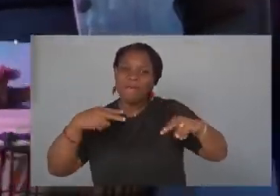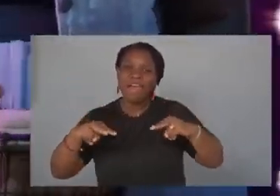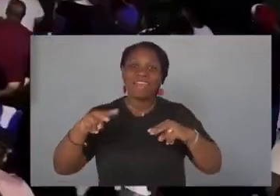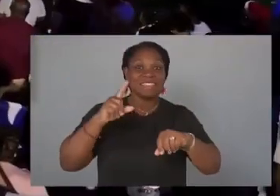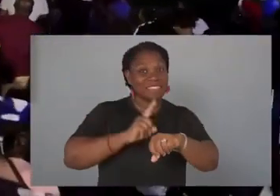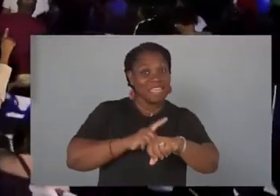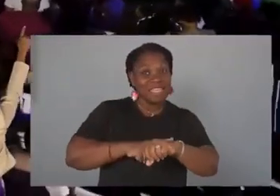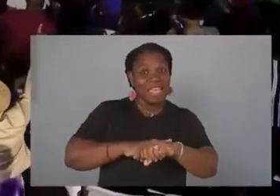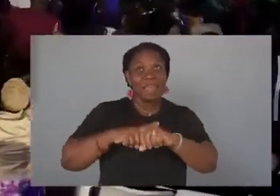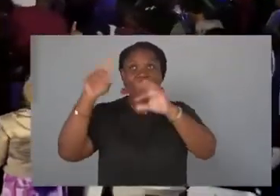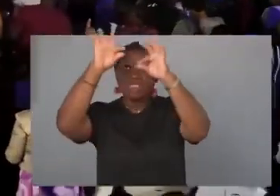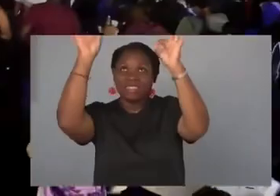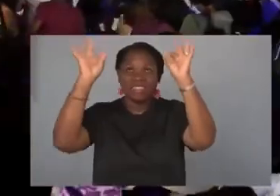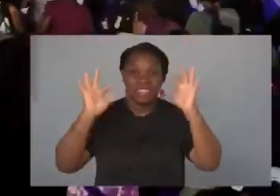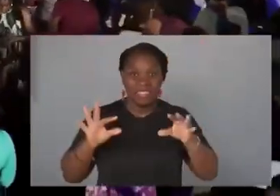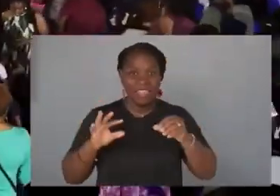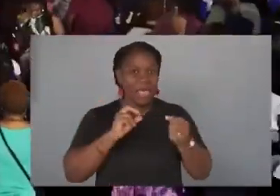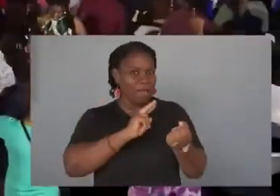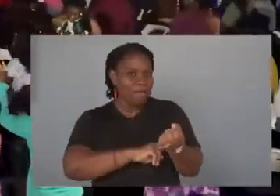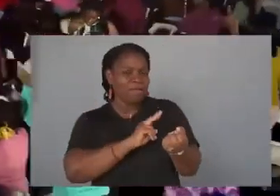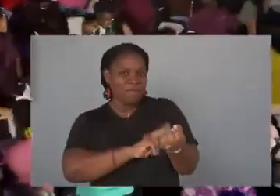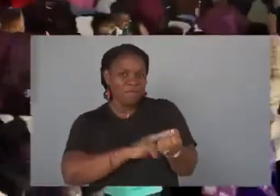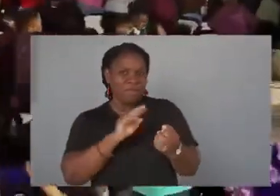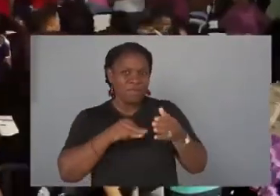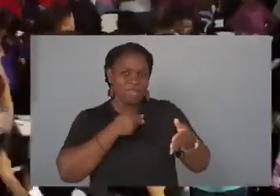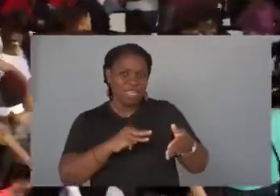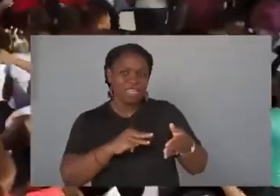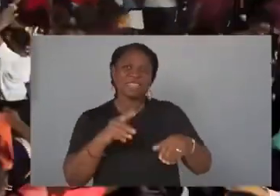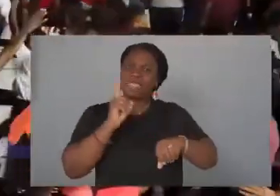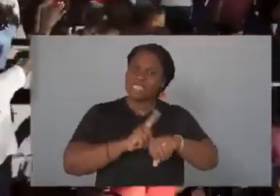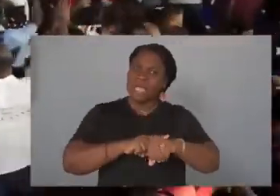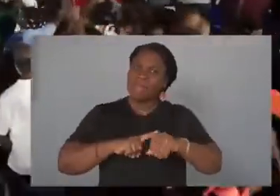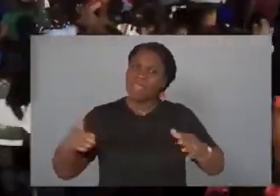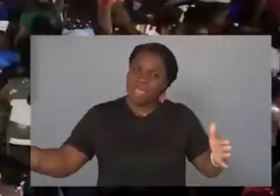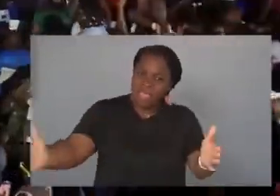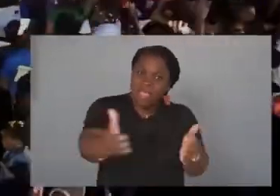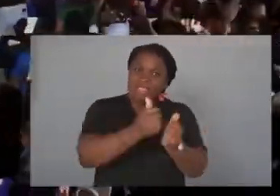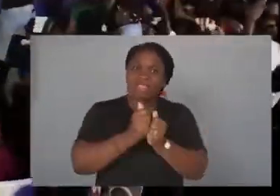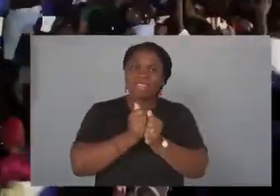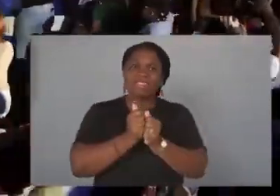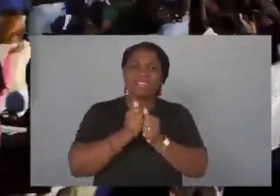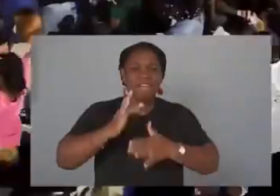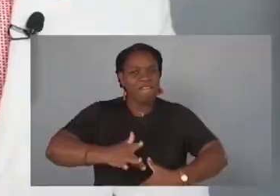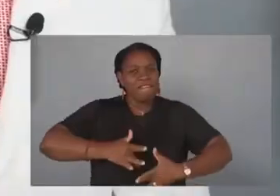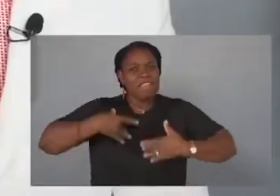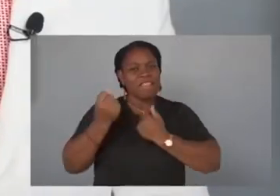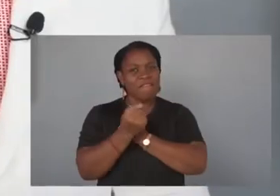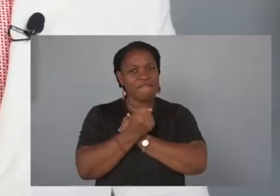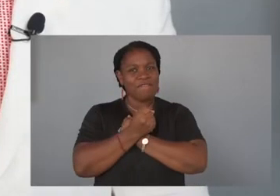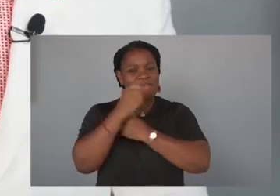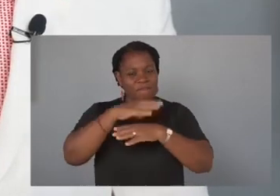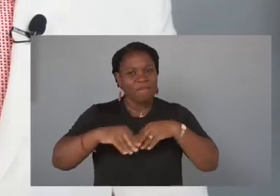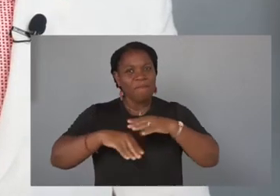adorned with glittering decorations and merry tunes. It is a time that encapsulates the essence of love,